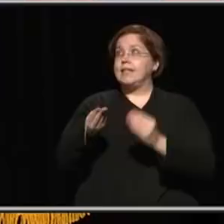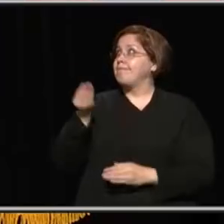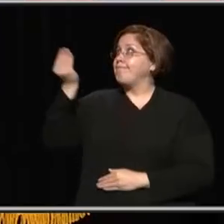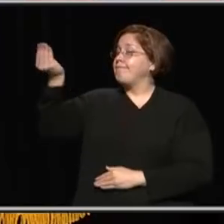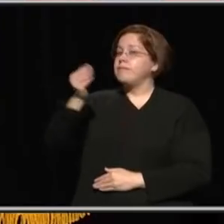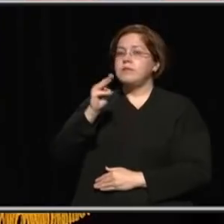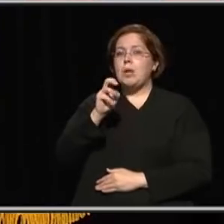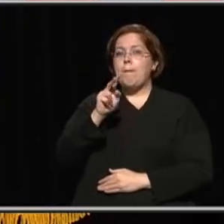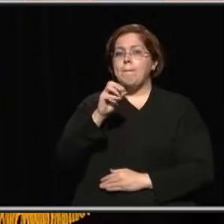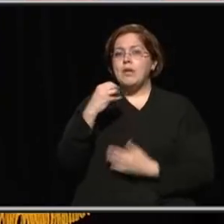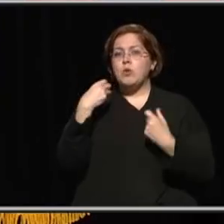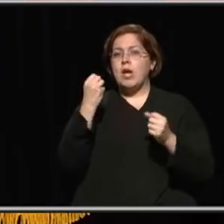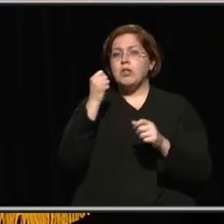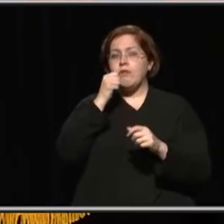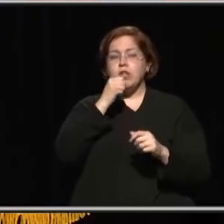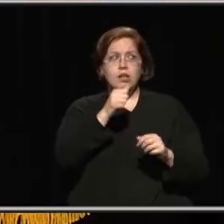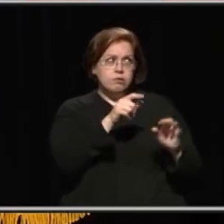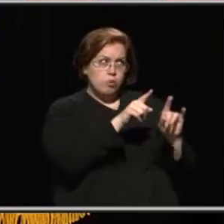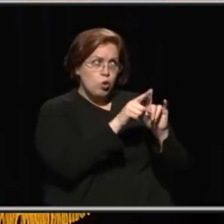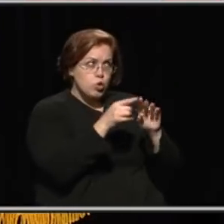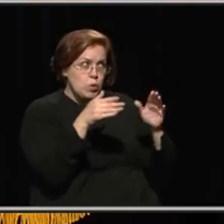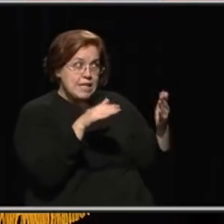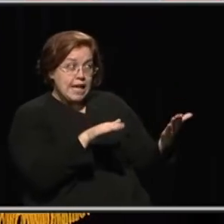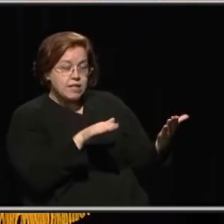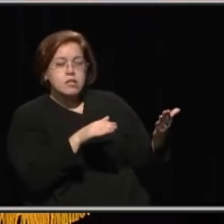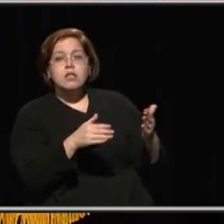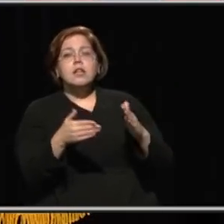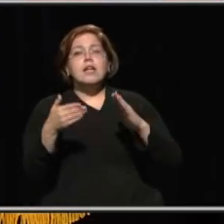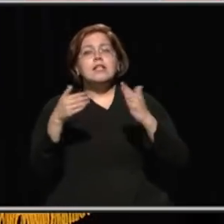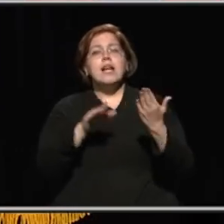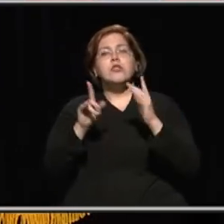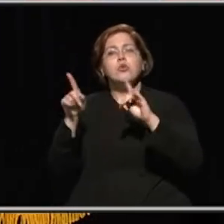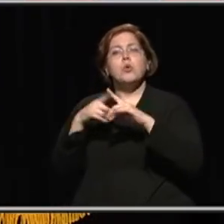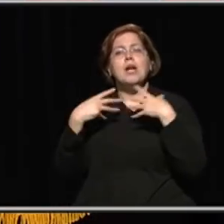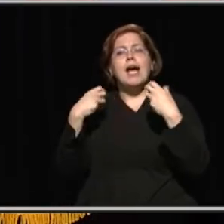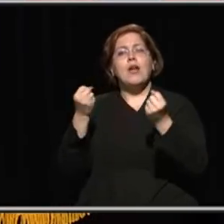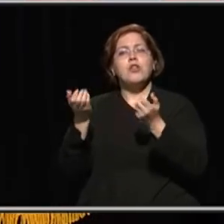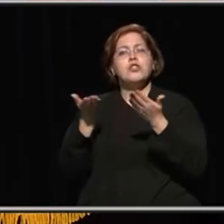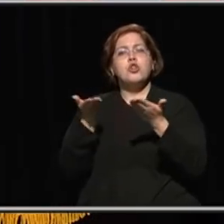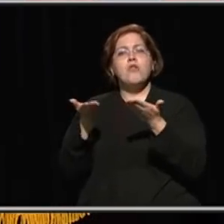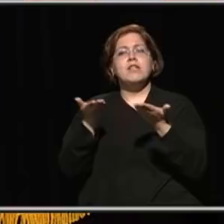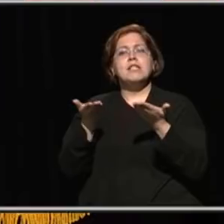day. And the deaths? Deaths go to health services.